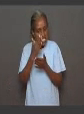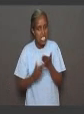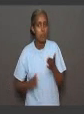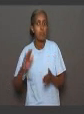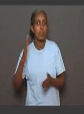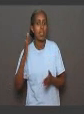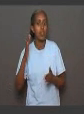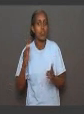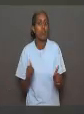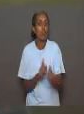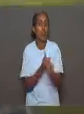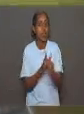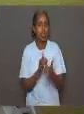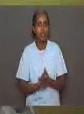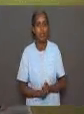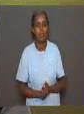of order.